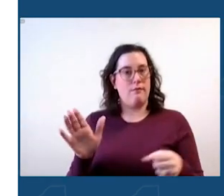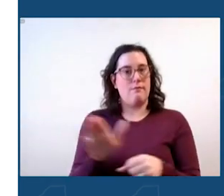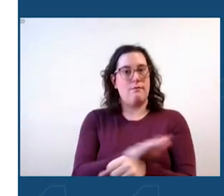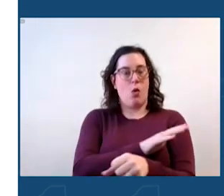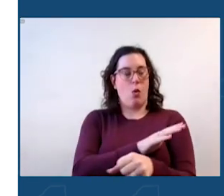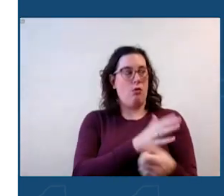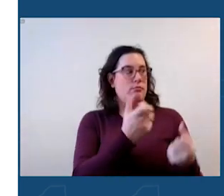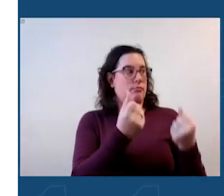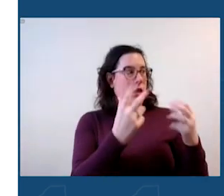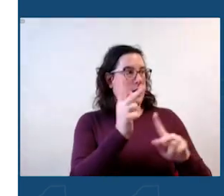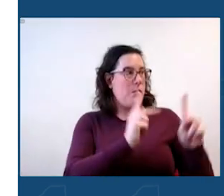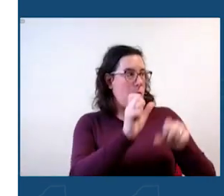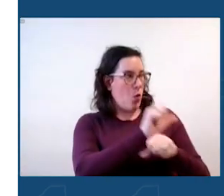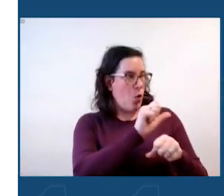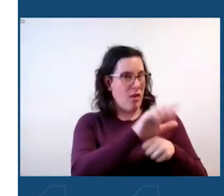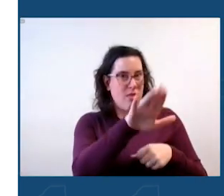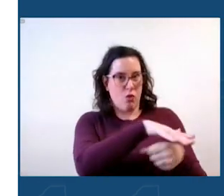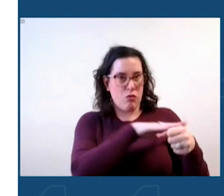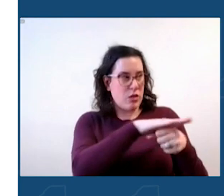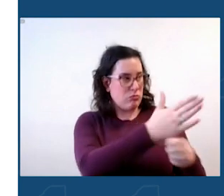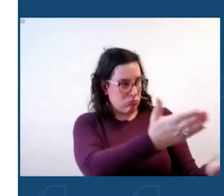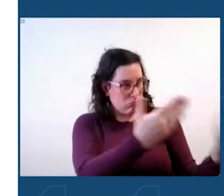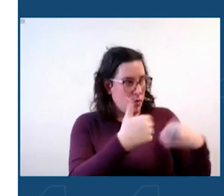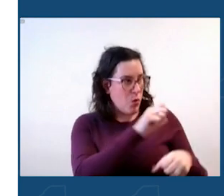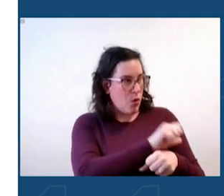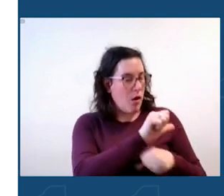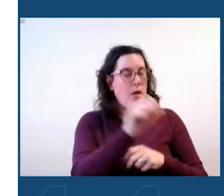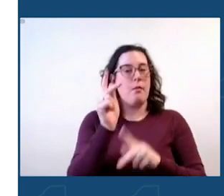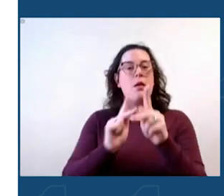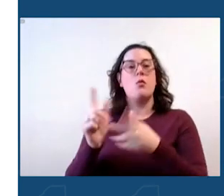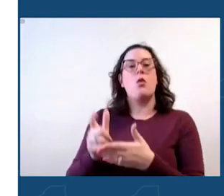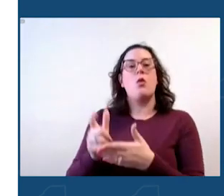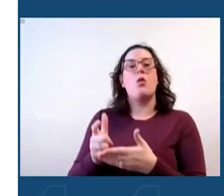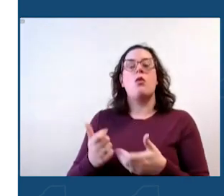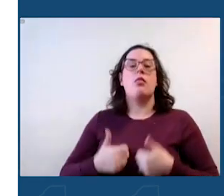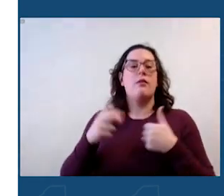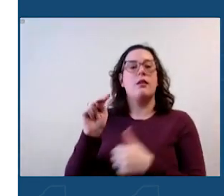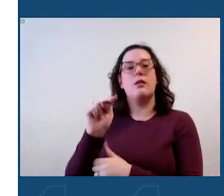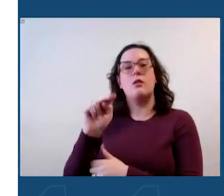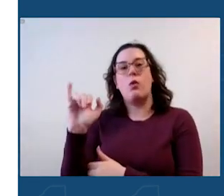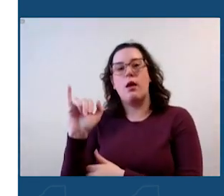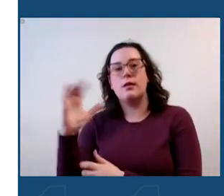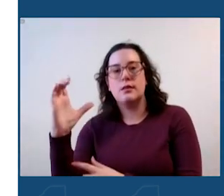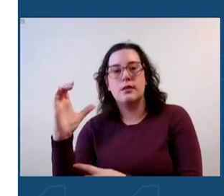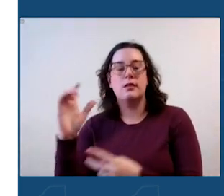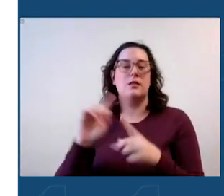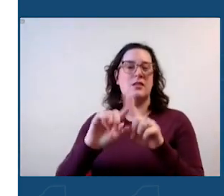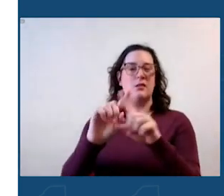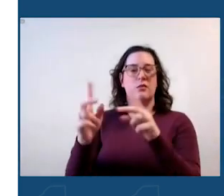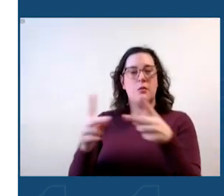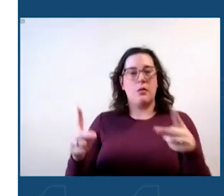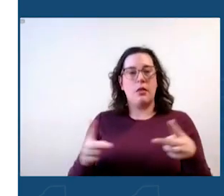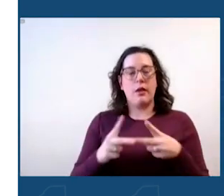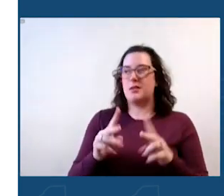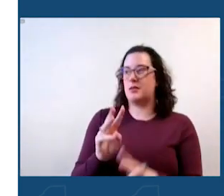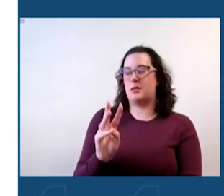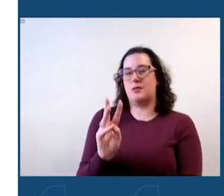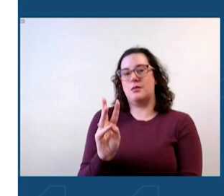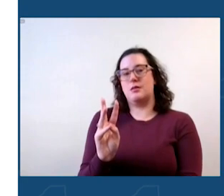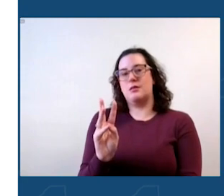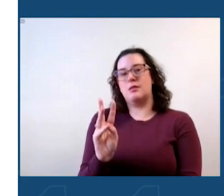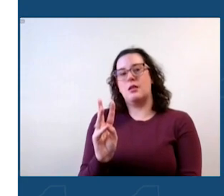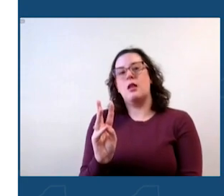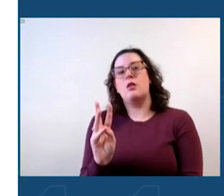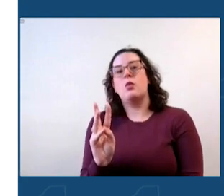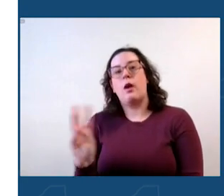the entire region. All those people living in New York City or places to the west who really didn't have that